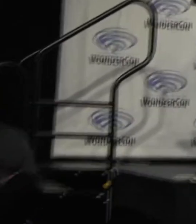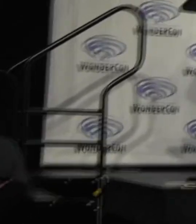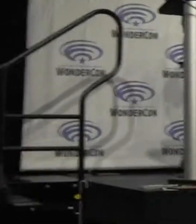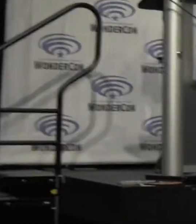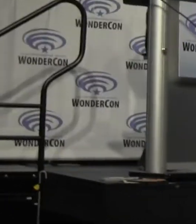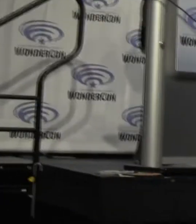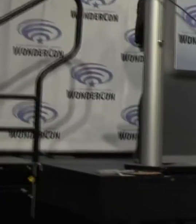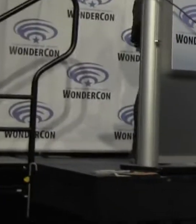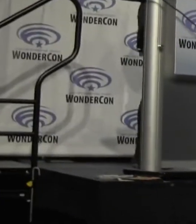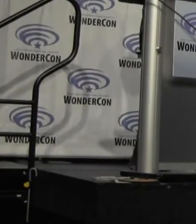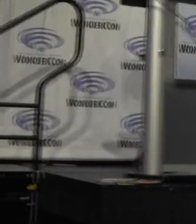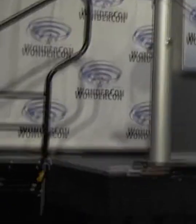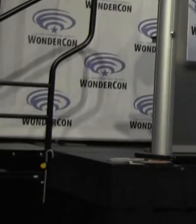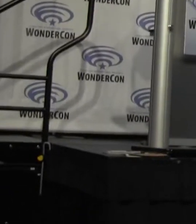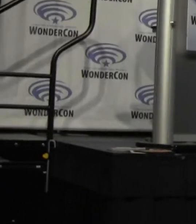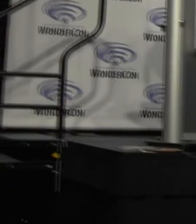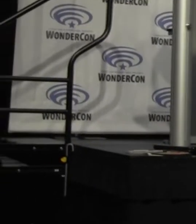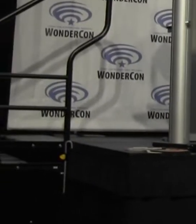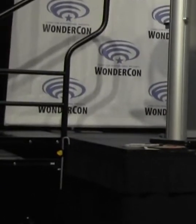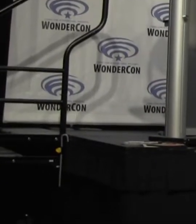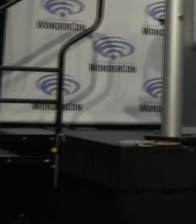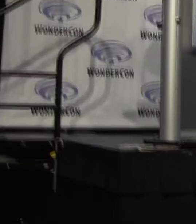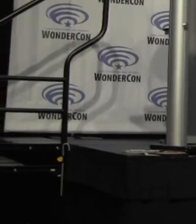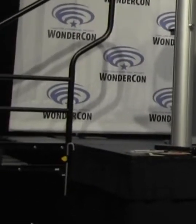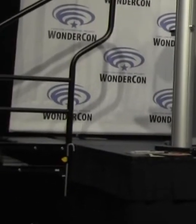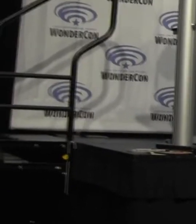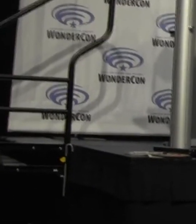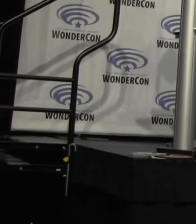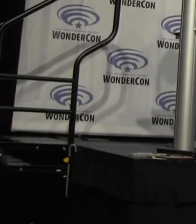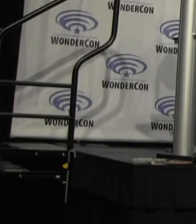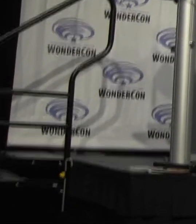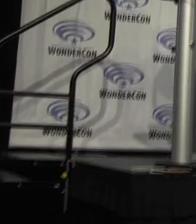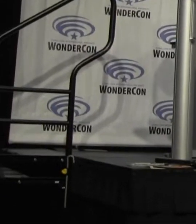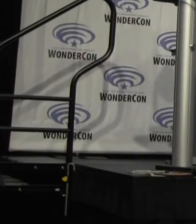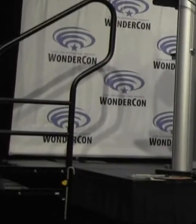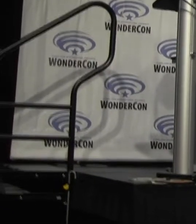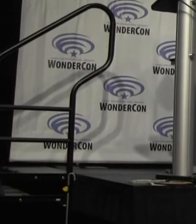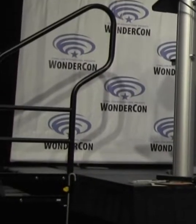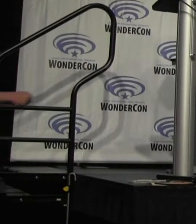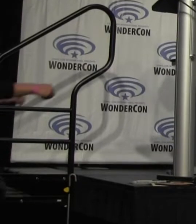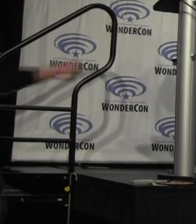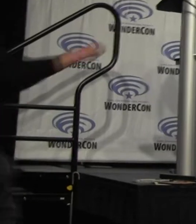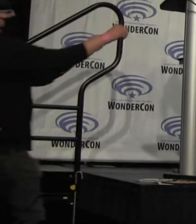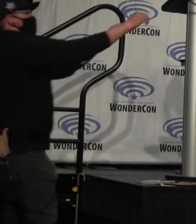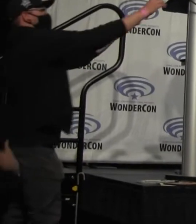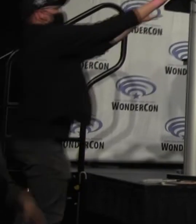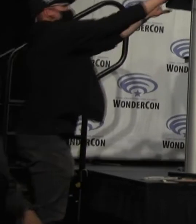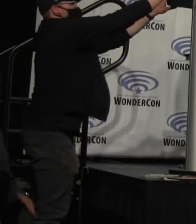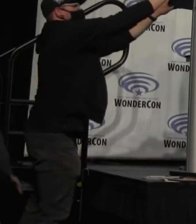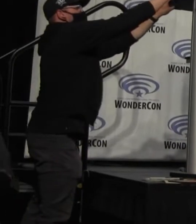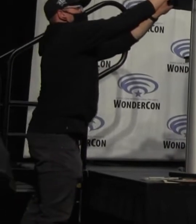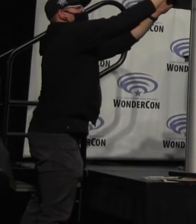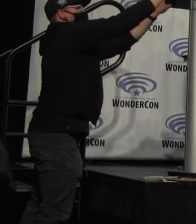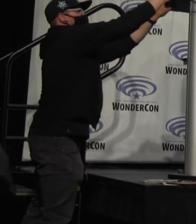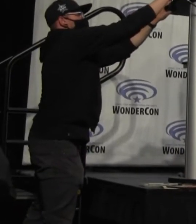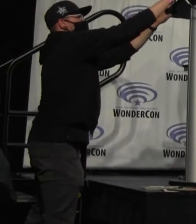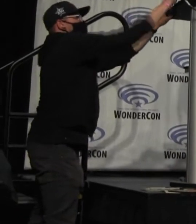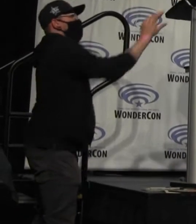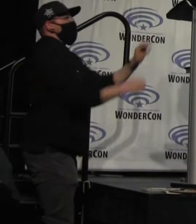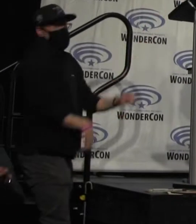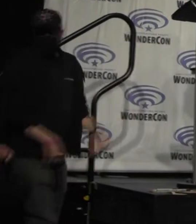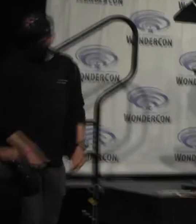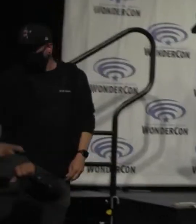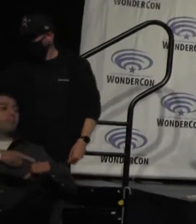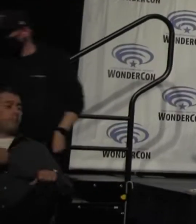Cheech and Chong. Some people probably did think that it wasn't you. Nice costumes. So, real quickly, the first